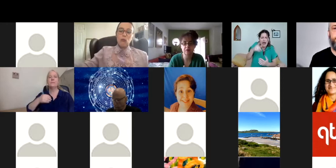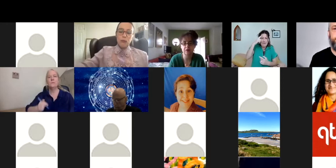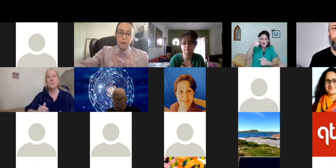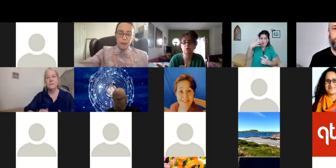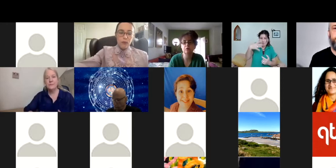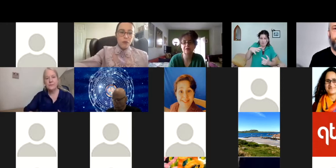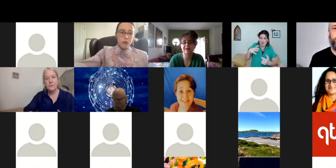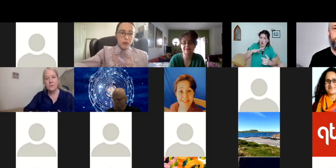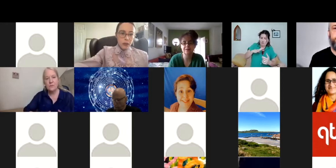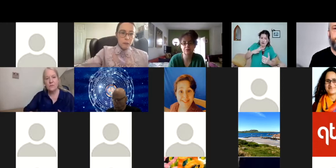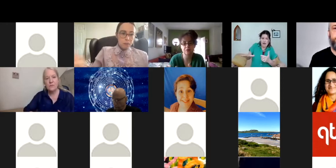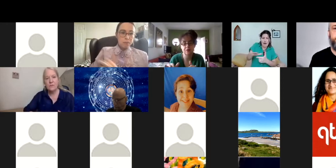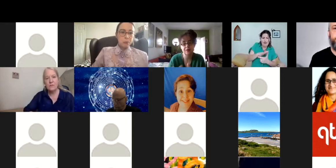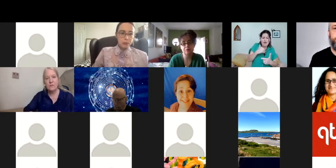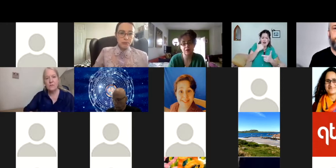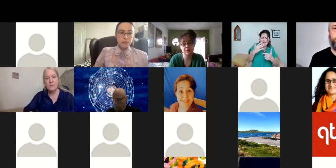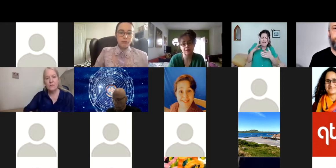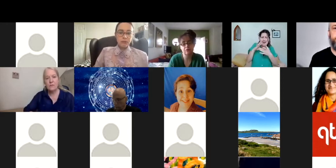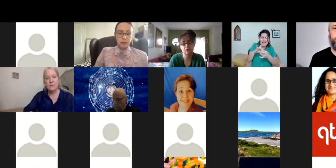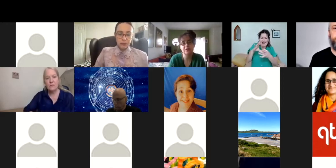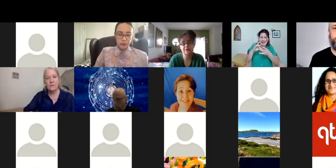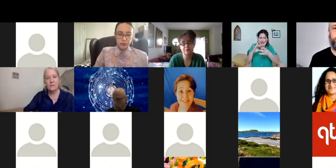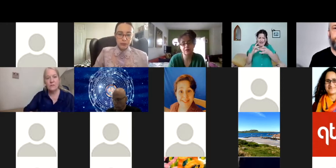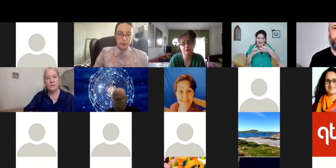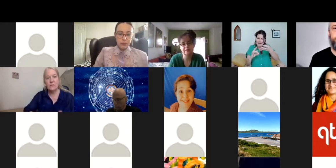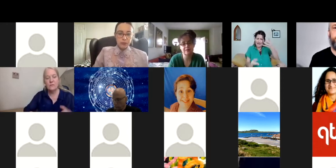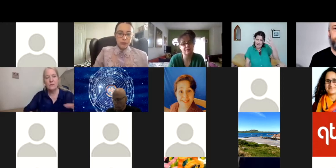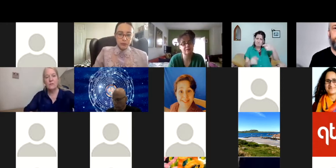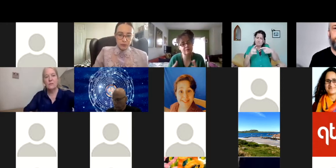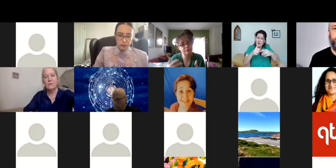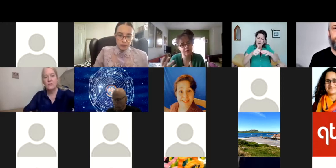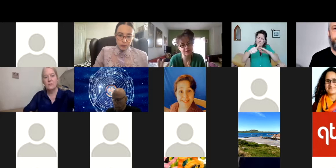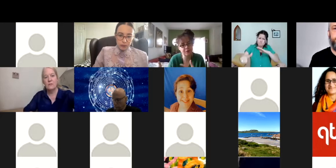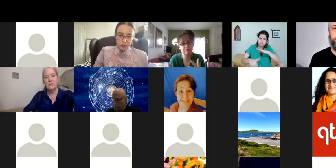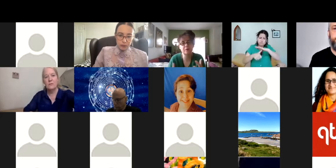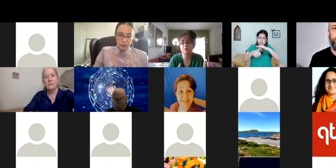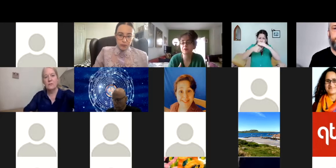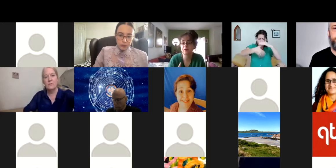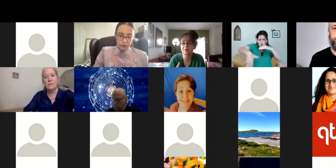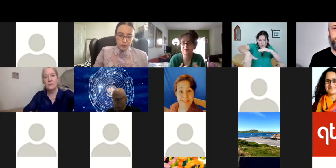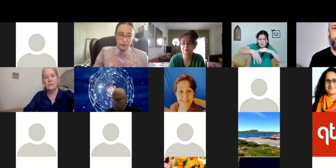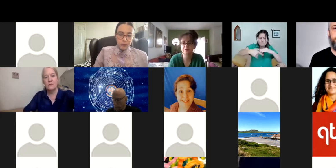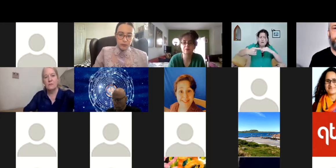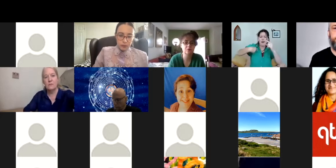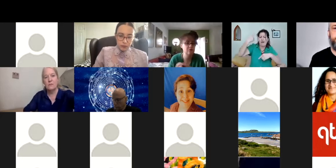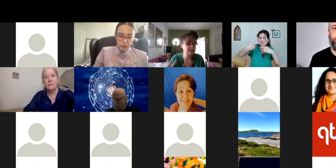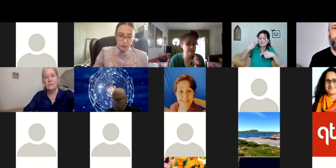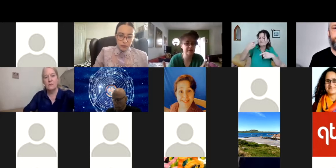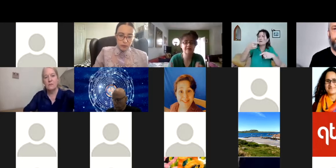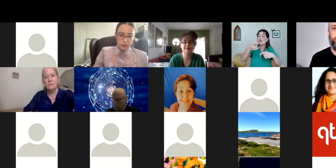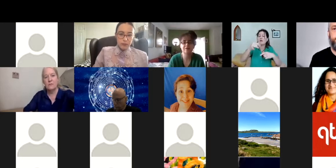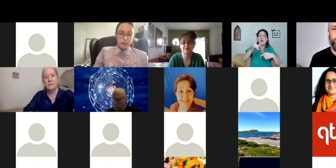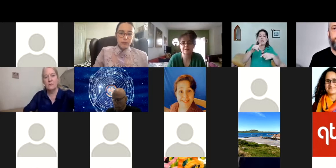you can kind of forefront that and your rootedness within London, and whether you might have been programmed in Lewisham before,